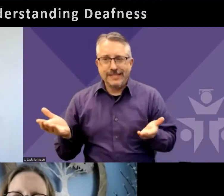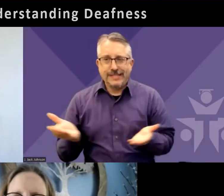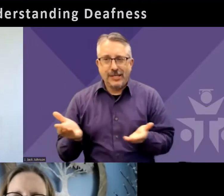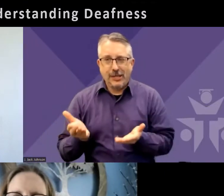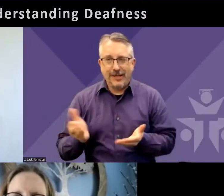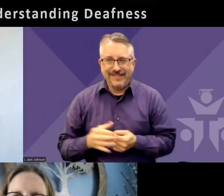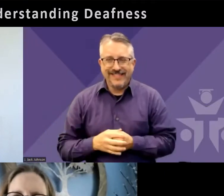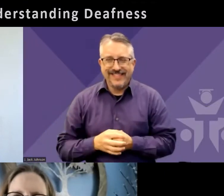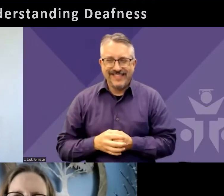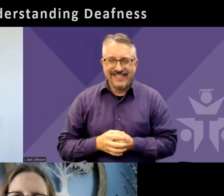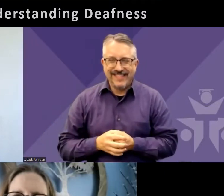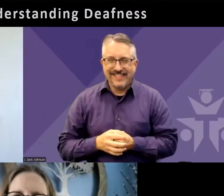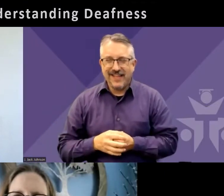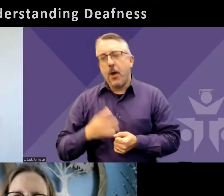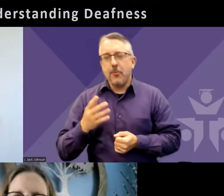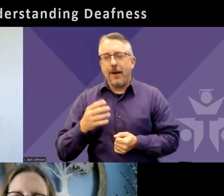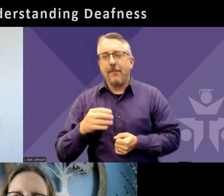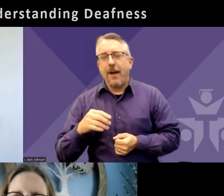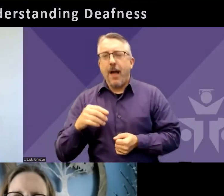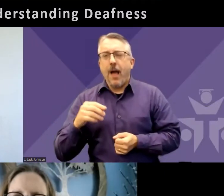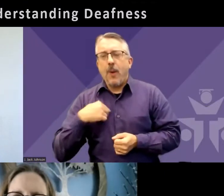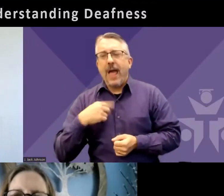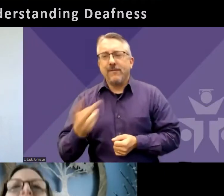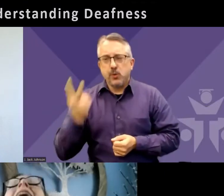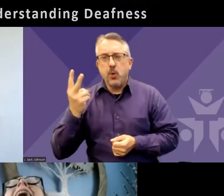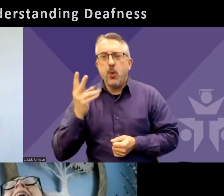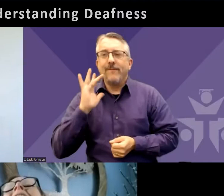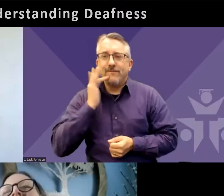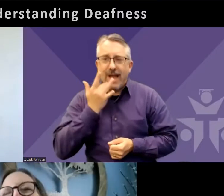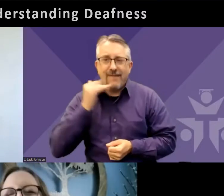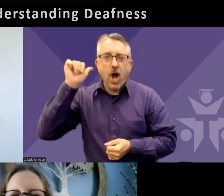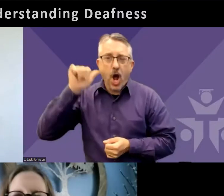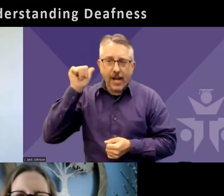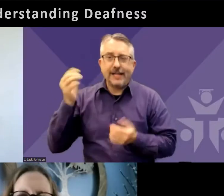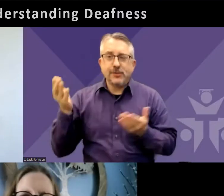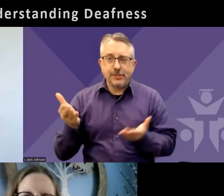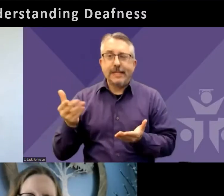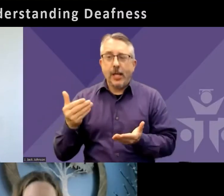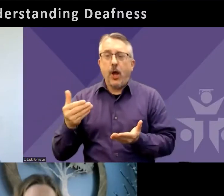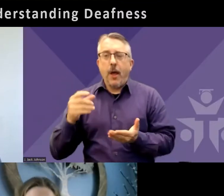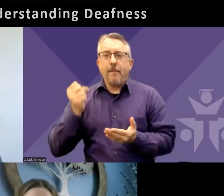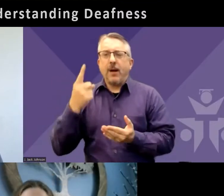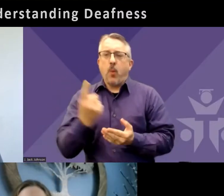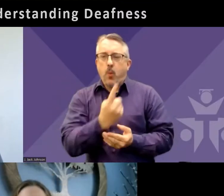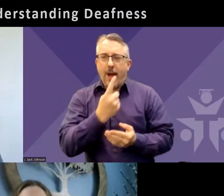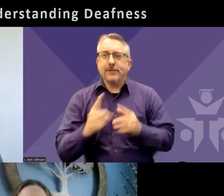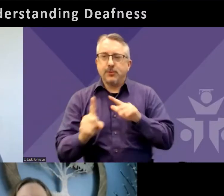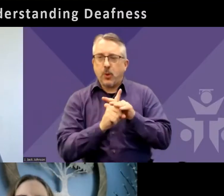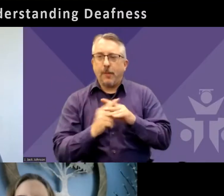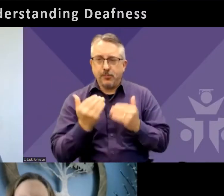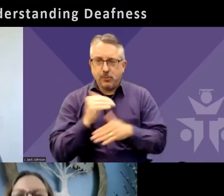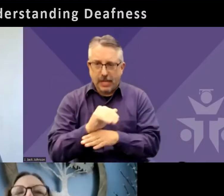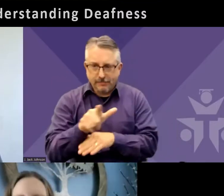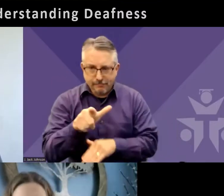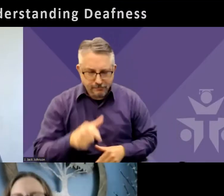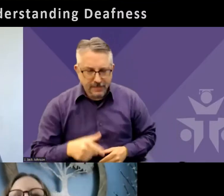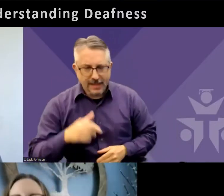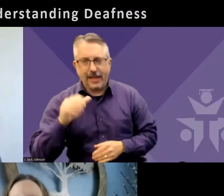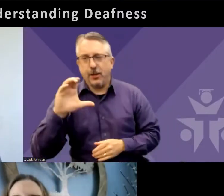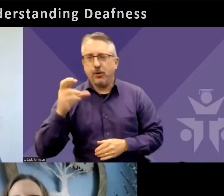This evening, we have our special and favorite audiologist here. Well, really, we have two favorite audiologists